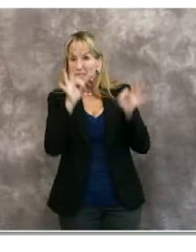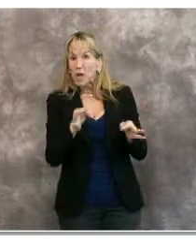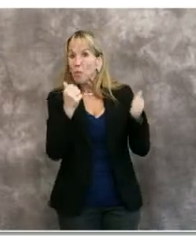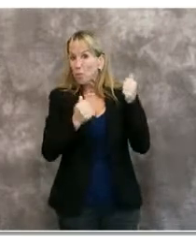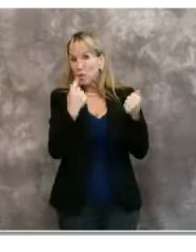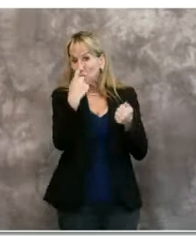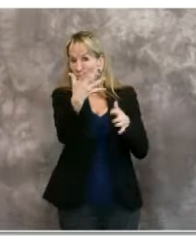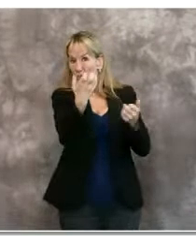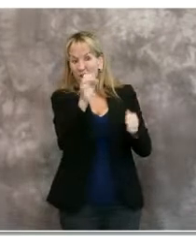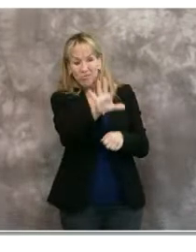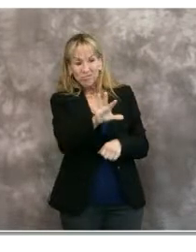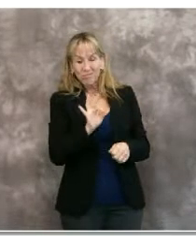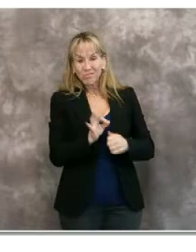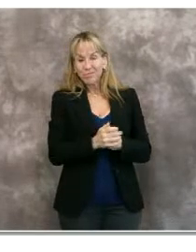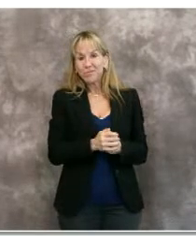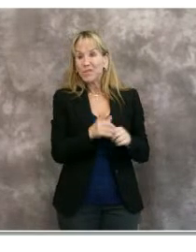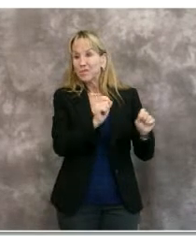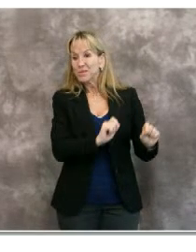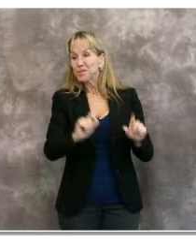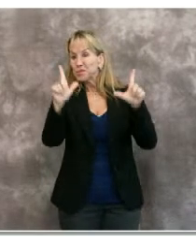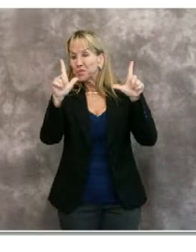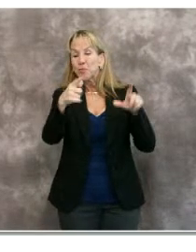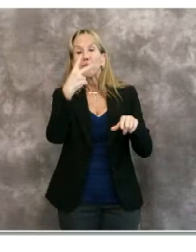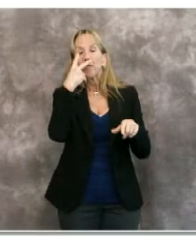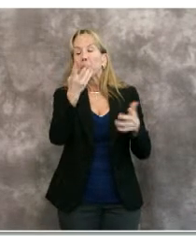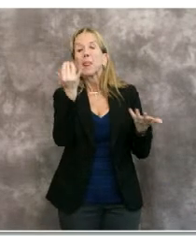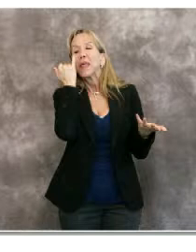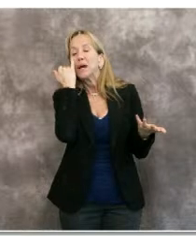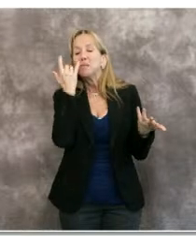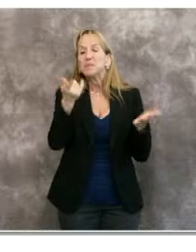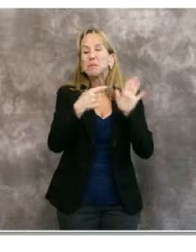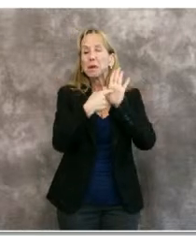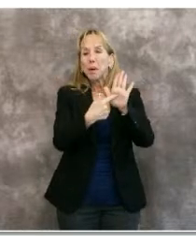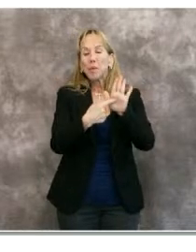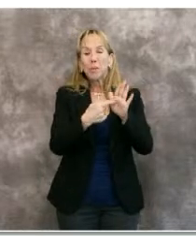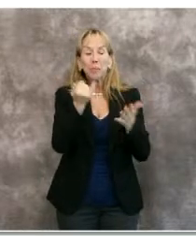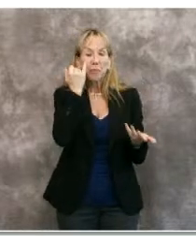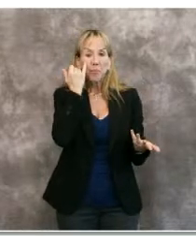one here. This is a sample. If you lived in the